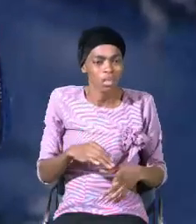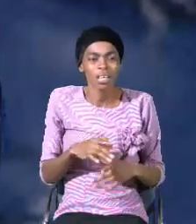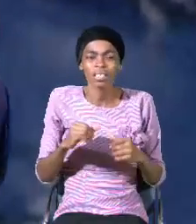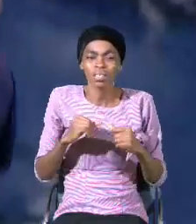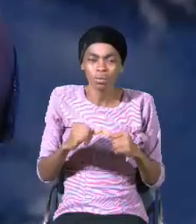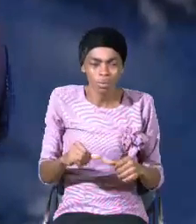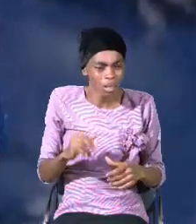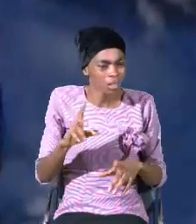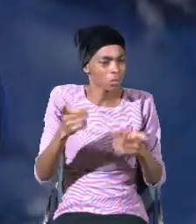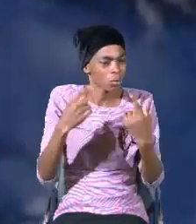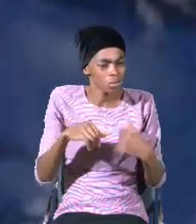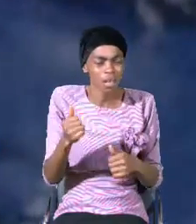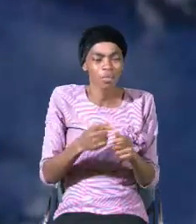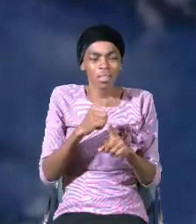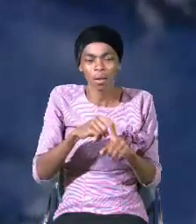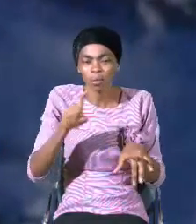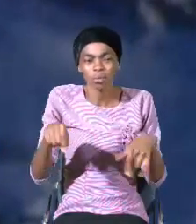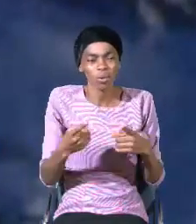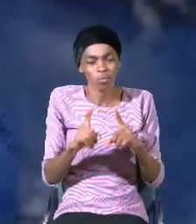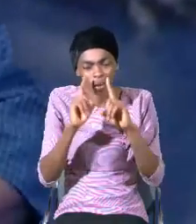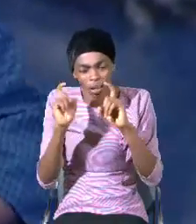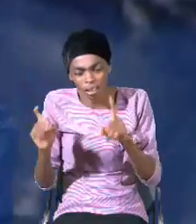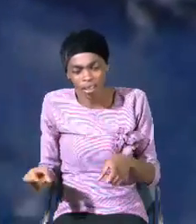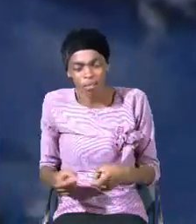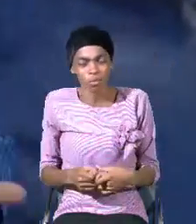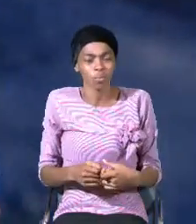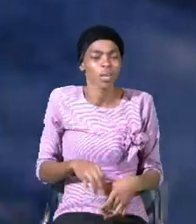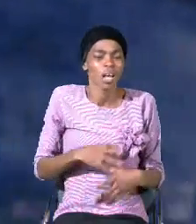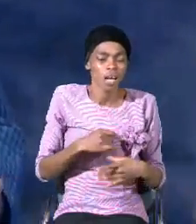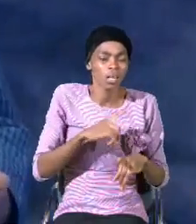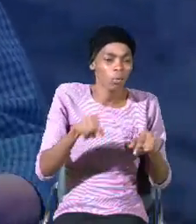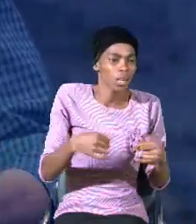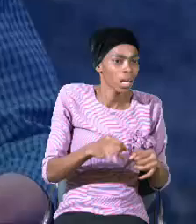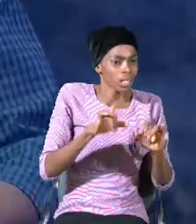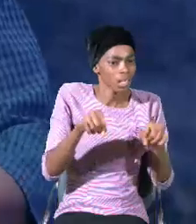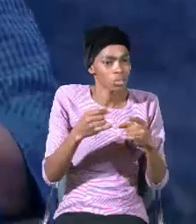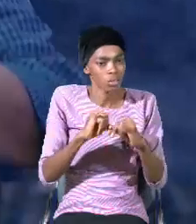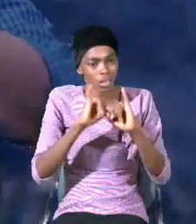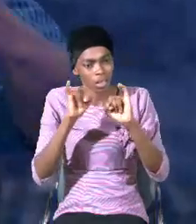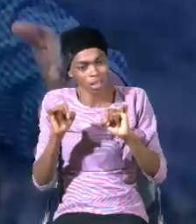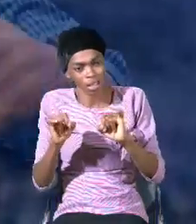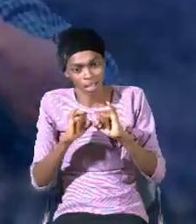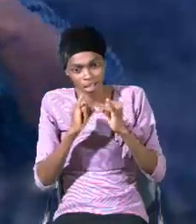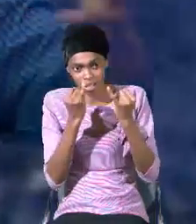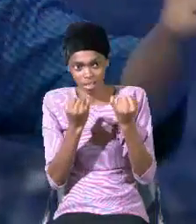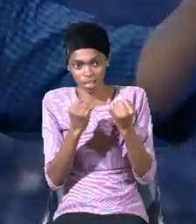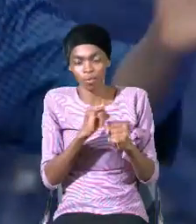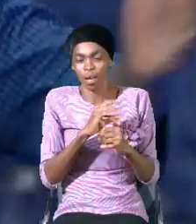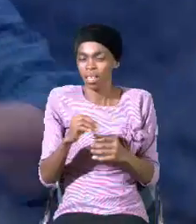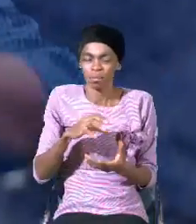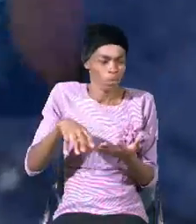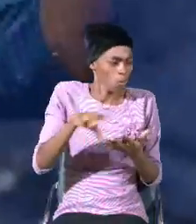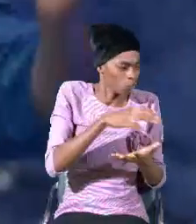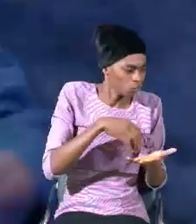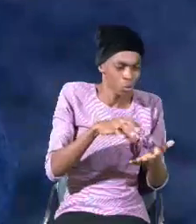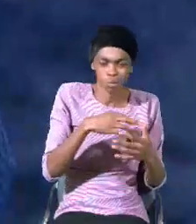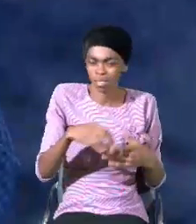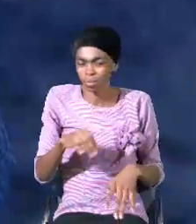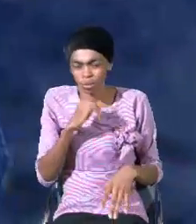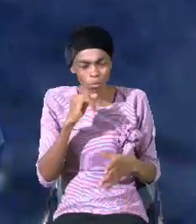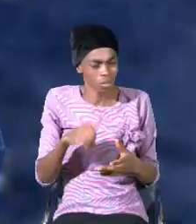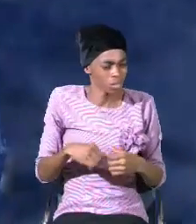every time I'm going for an interview. And then when I get to the interview, I'm all confused and, you know, I'm not